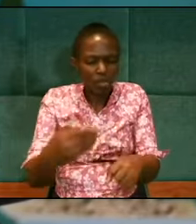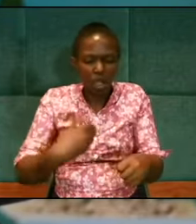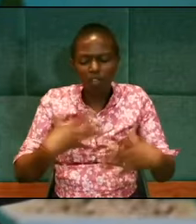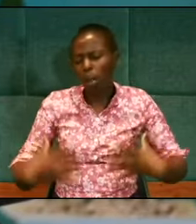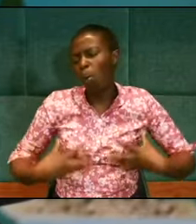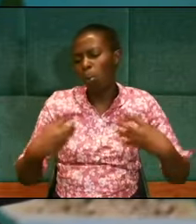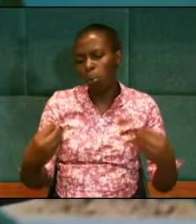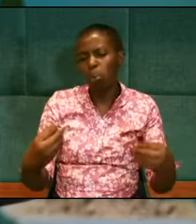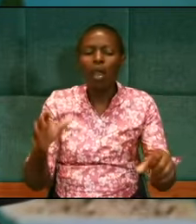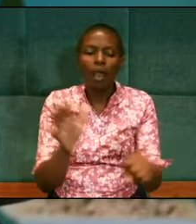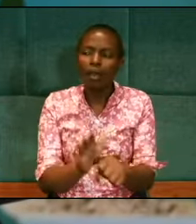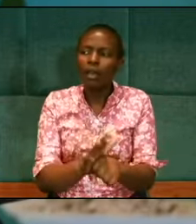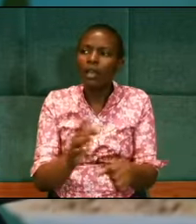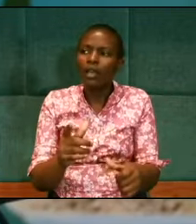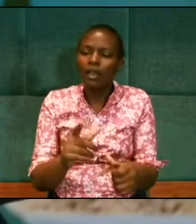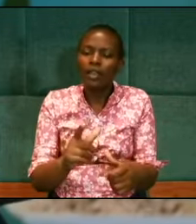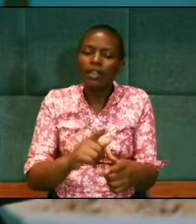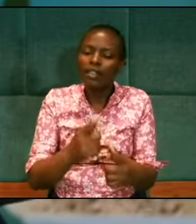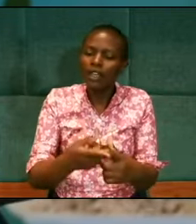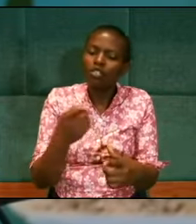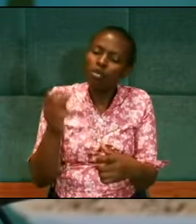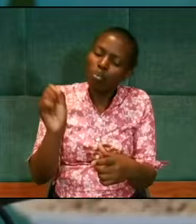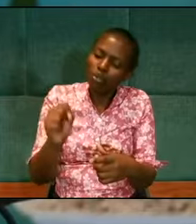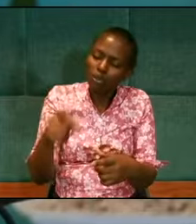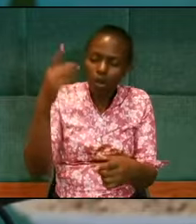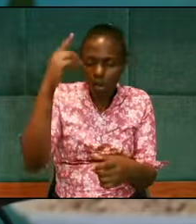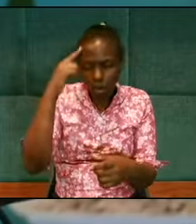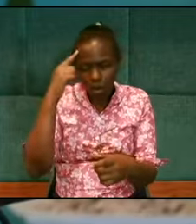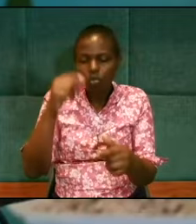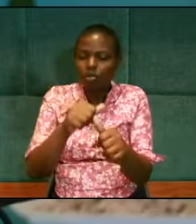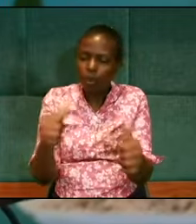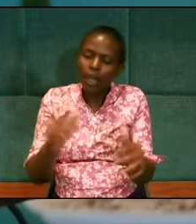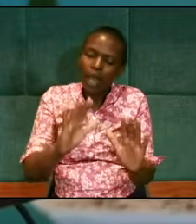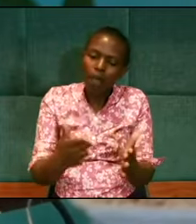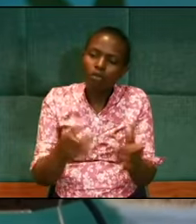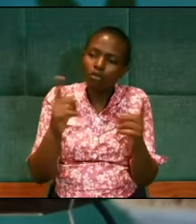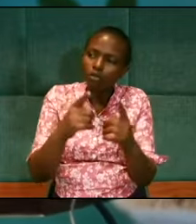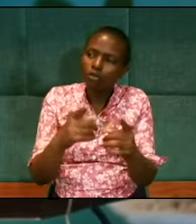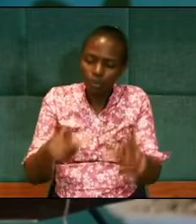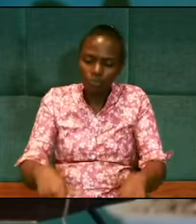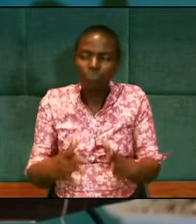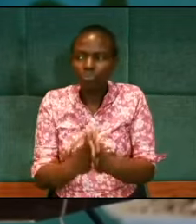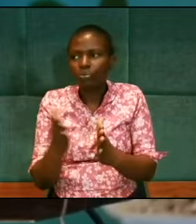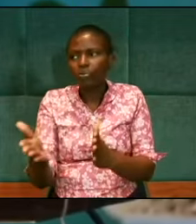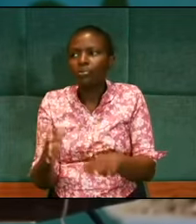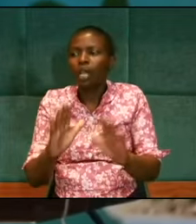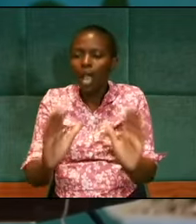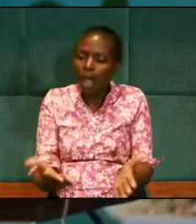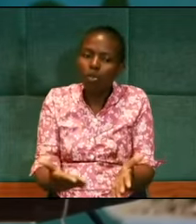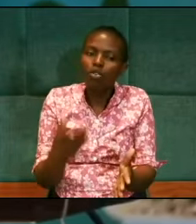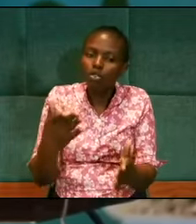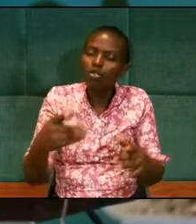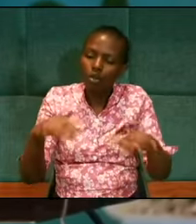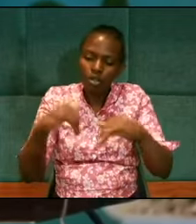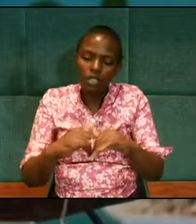So the reason the Bible says, if you find a good wife, a good husband, God has guided you. You have what we